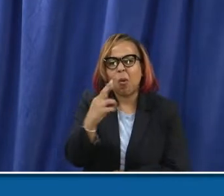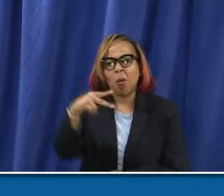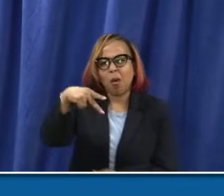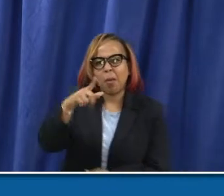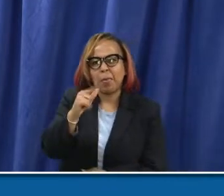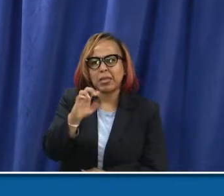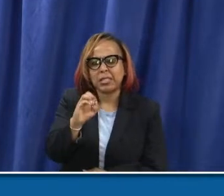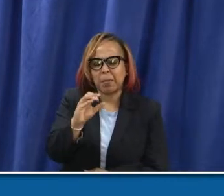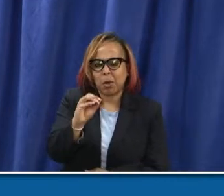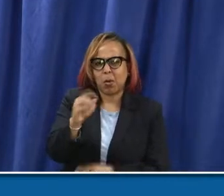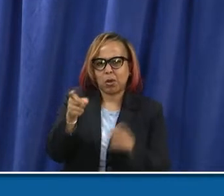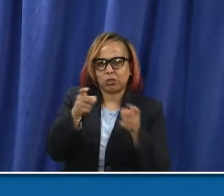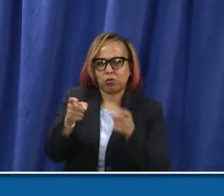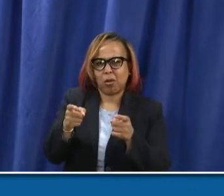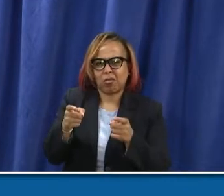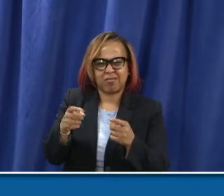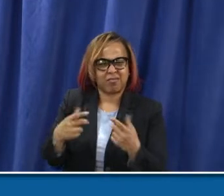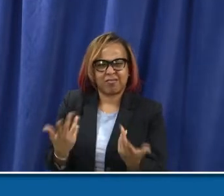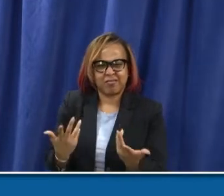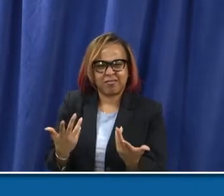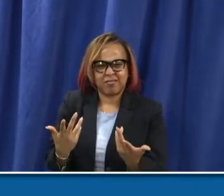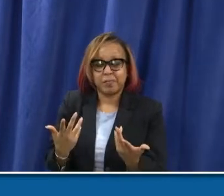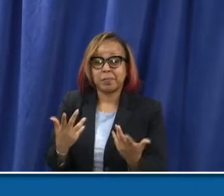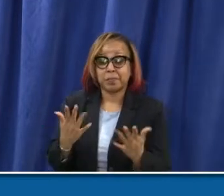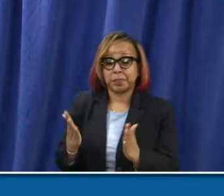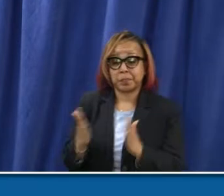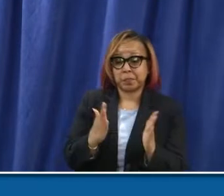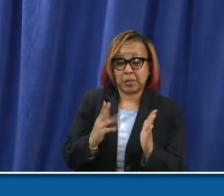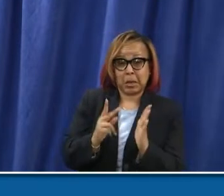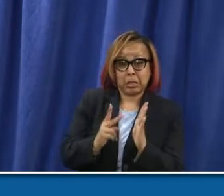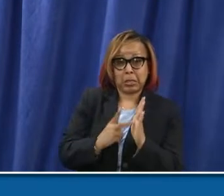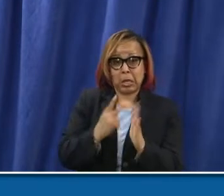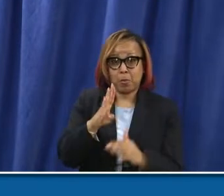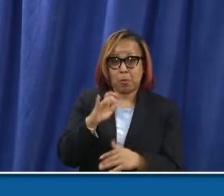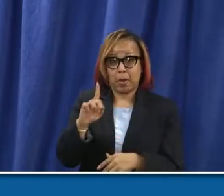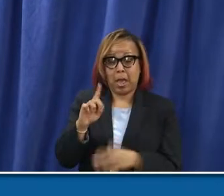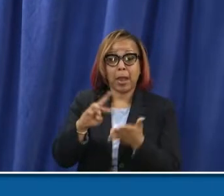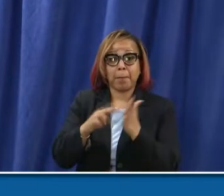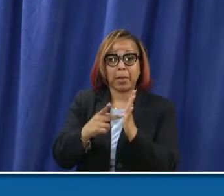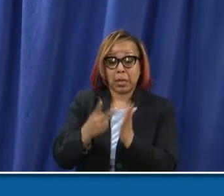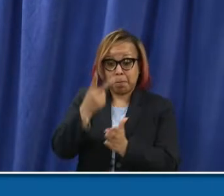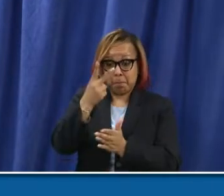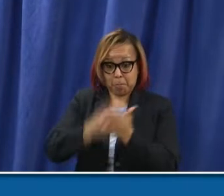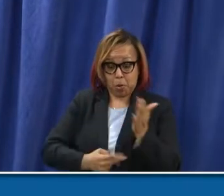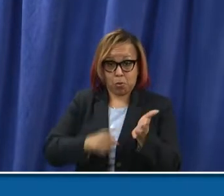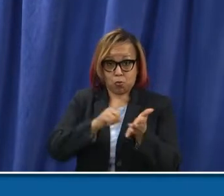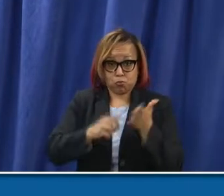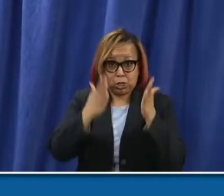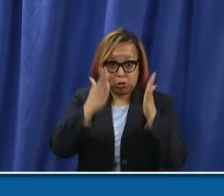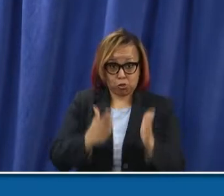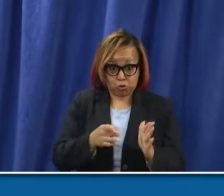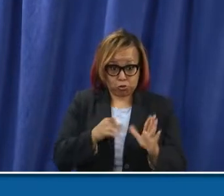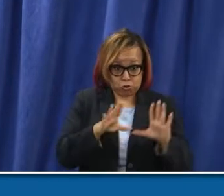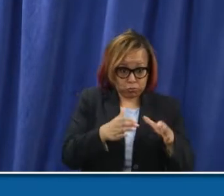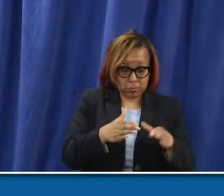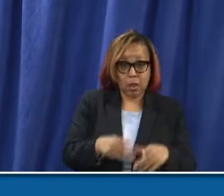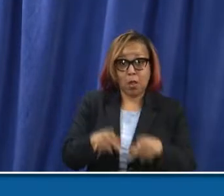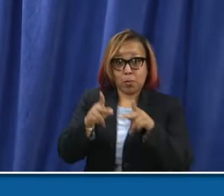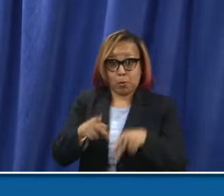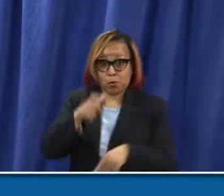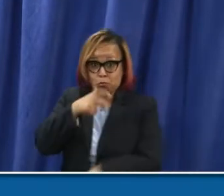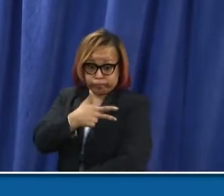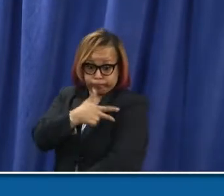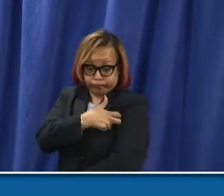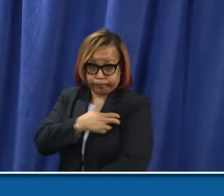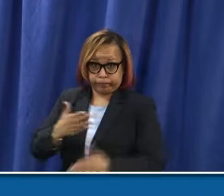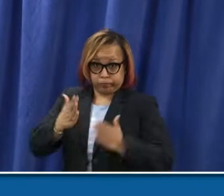means. These phase 3 trials are double-blind, meaning on the left, both the researcher and the person receiving the